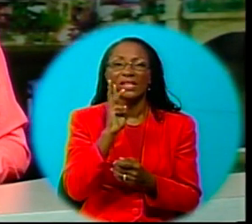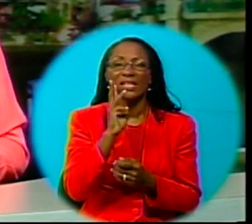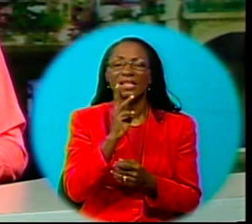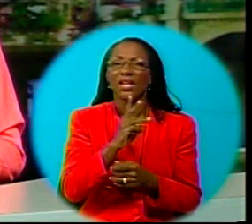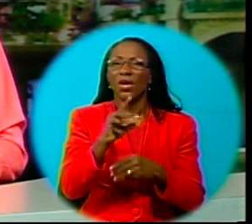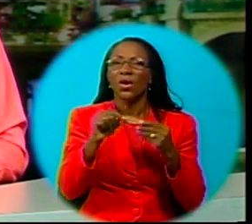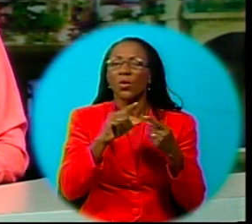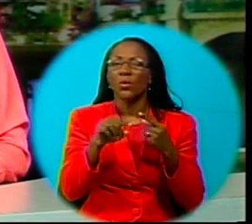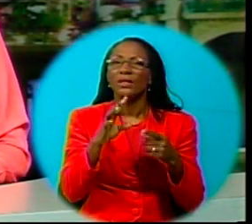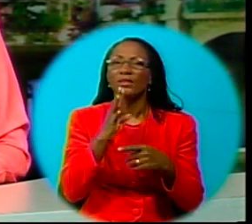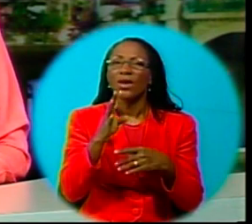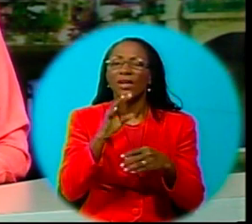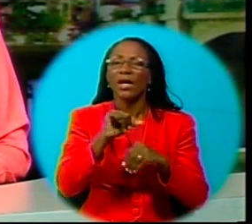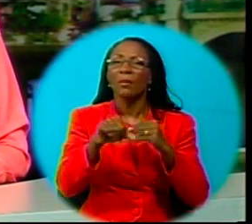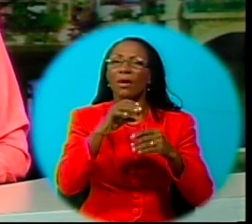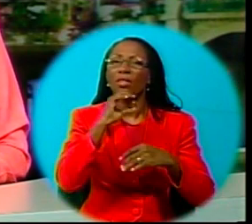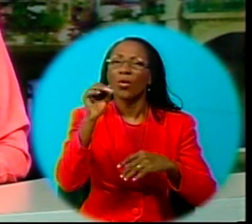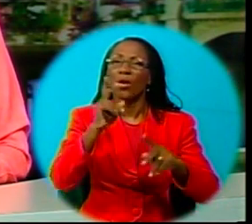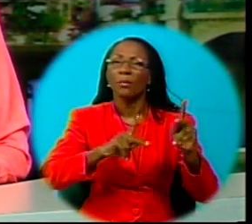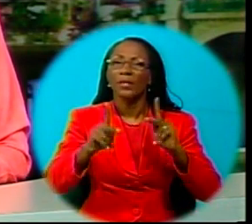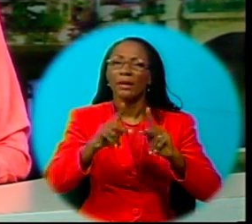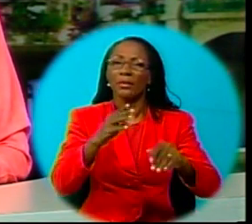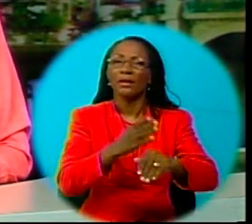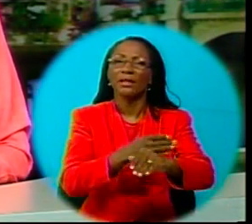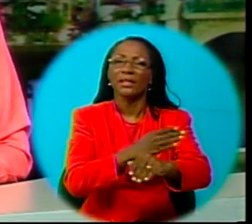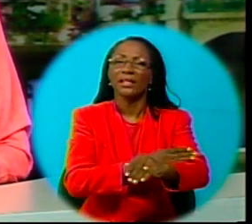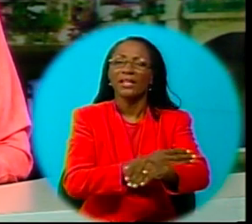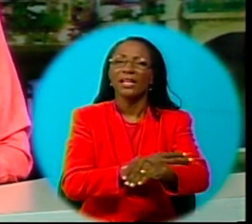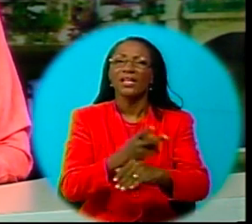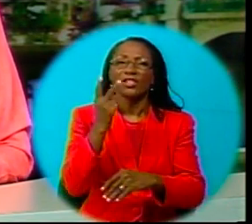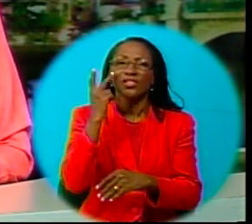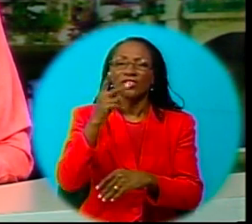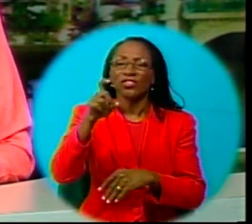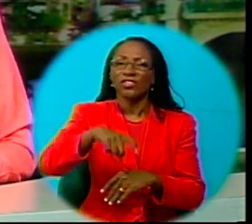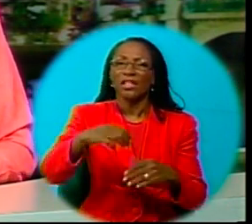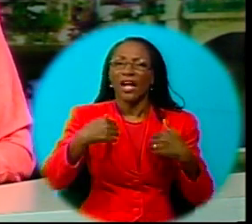activities are needed to highlight the achievements of seniors and